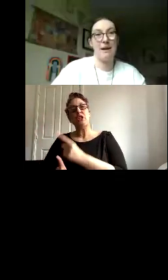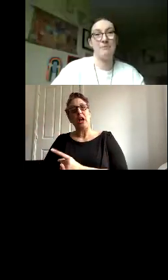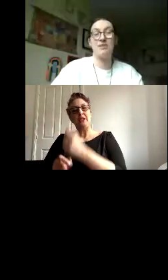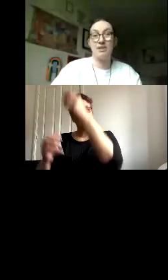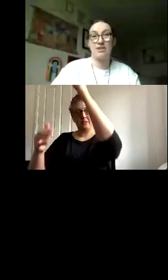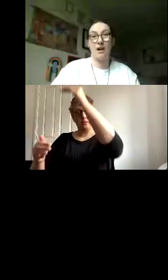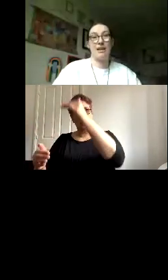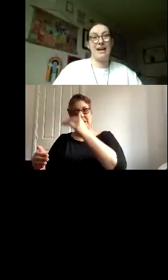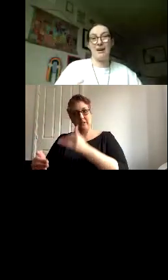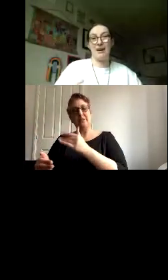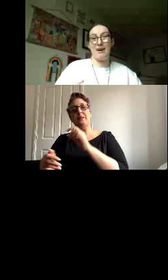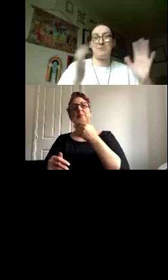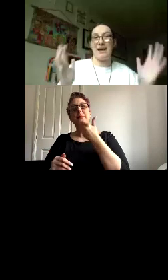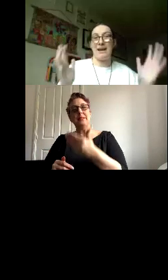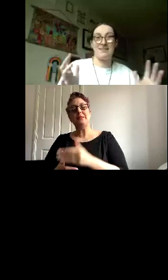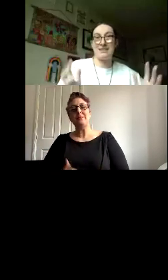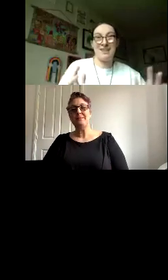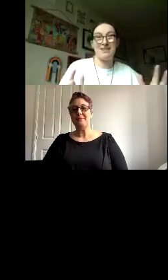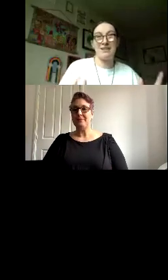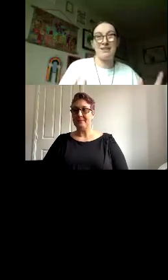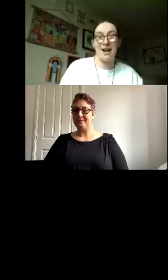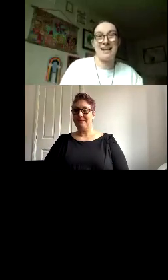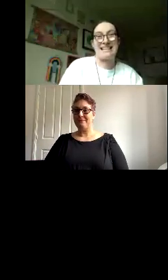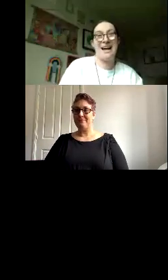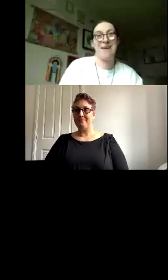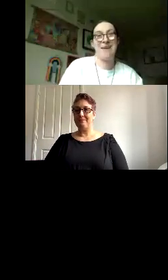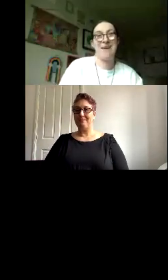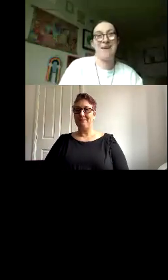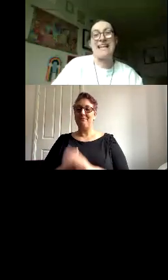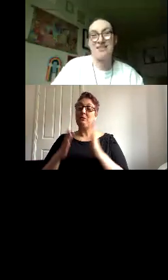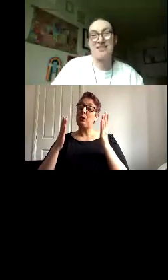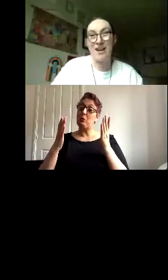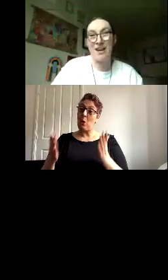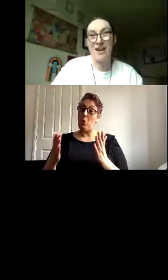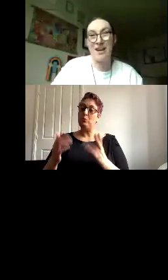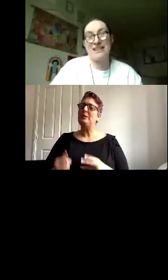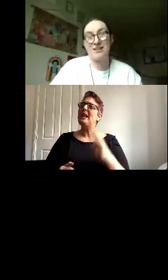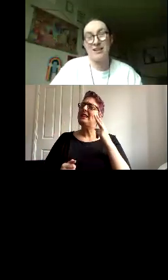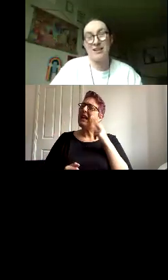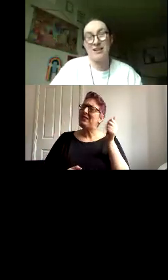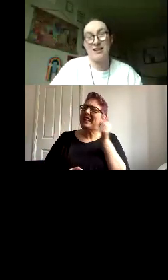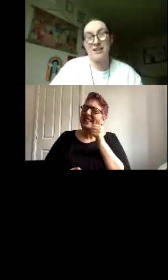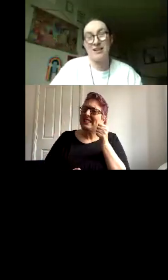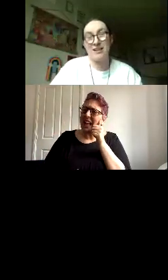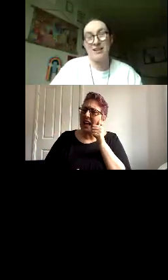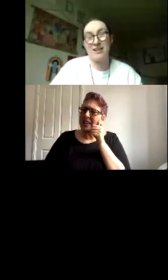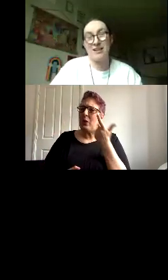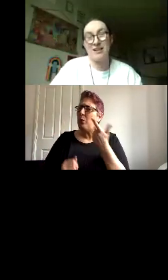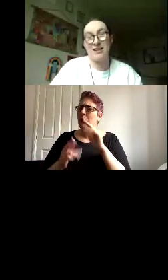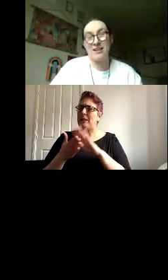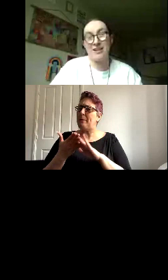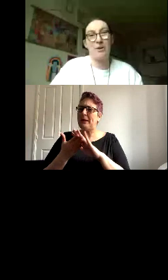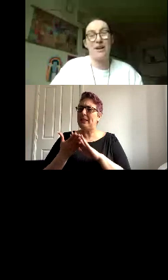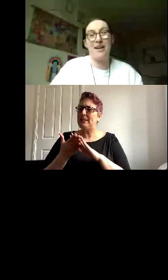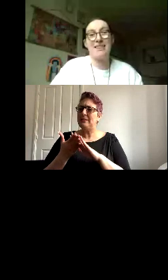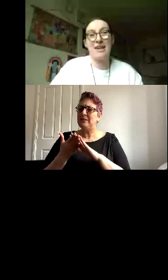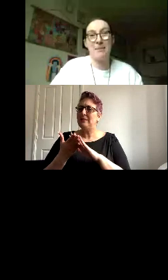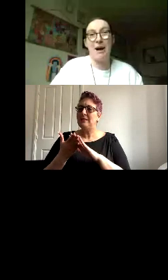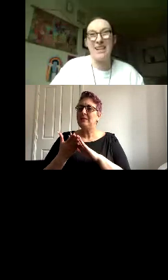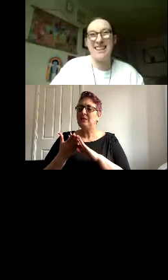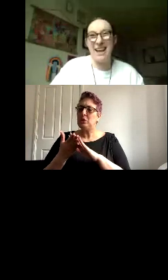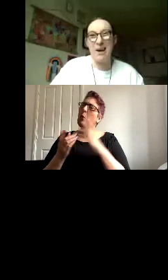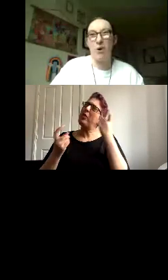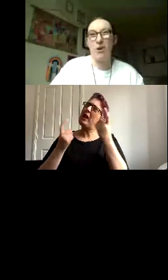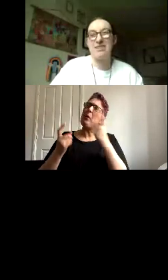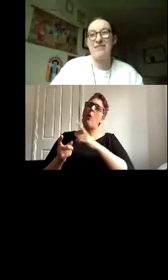So to start then, I've talked about this subject, deaf insight, a lot in the title of my talk, but we're going to think